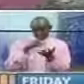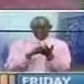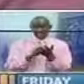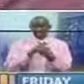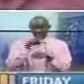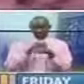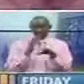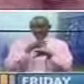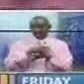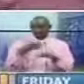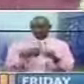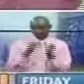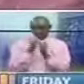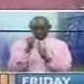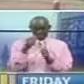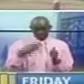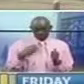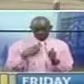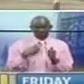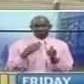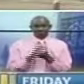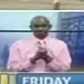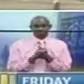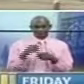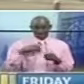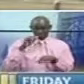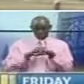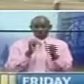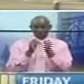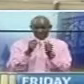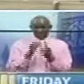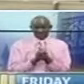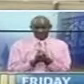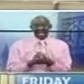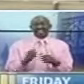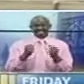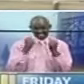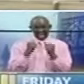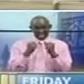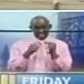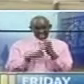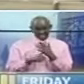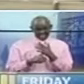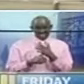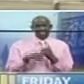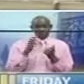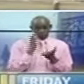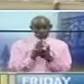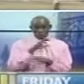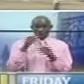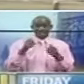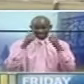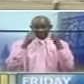Country Championships on the 15th of February. A very good competition. And tough one. Of course, all